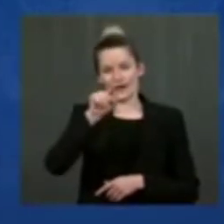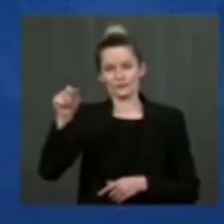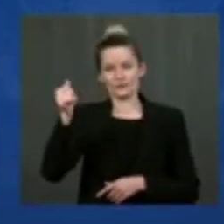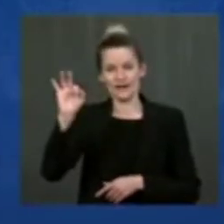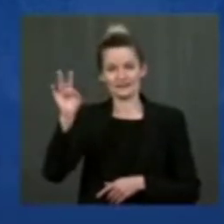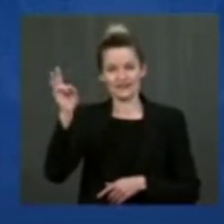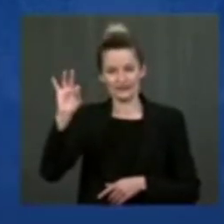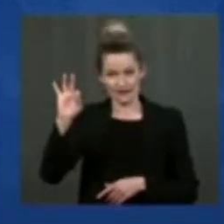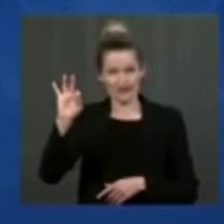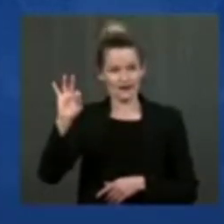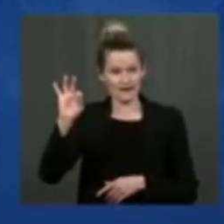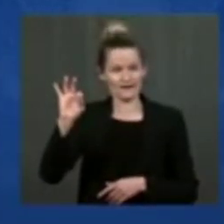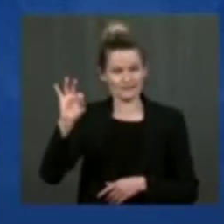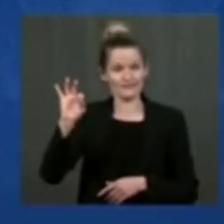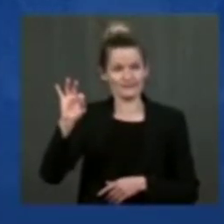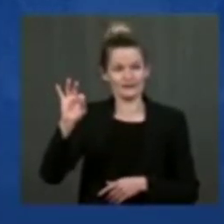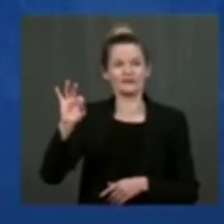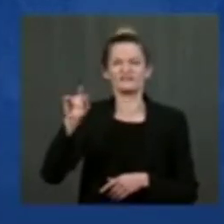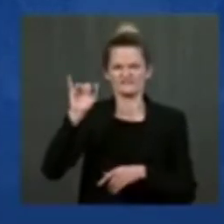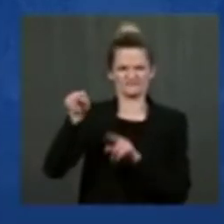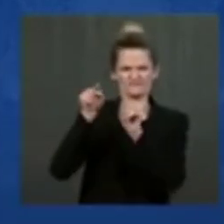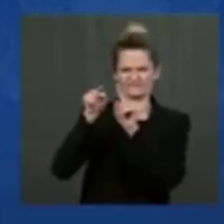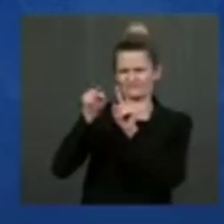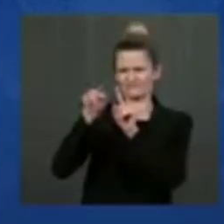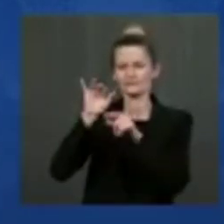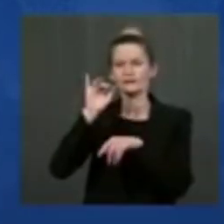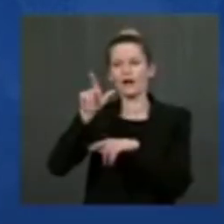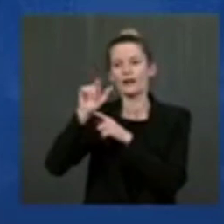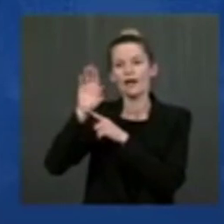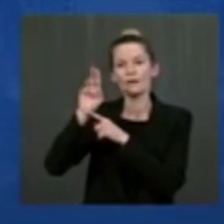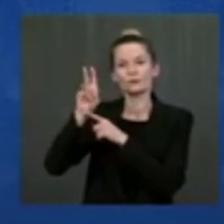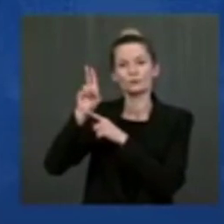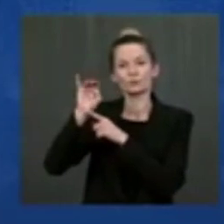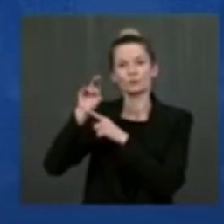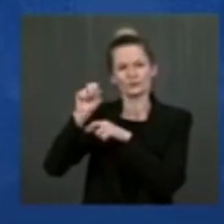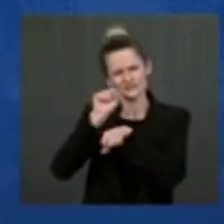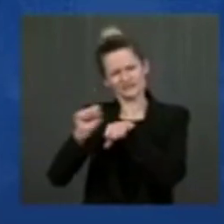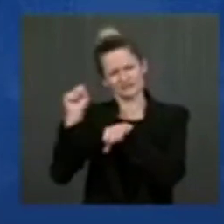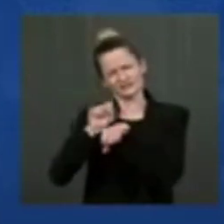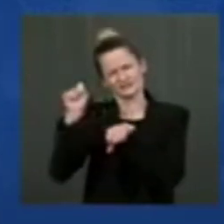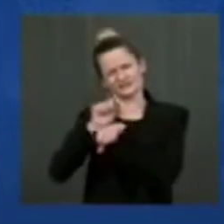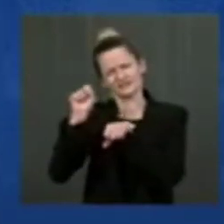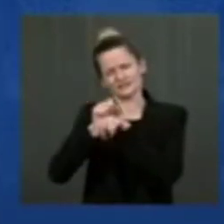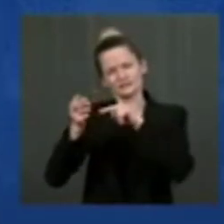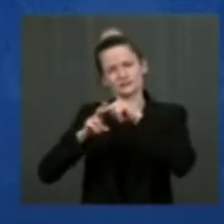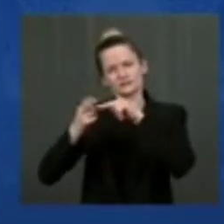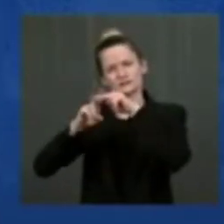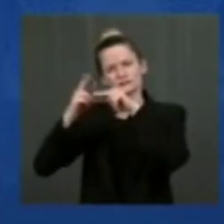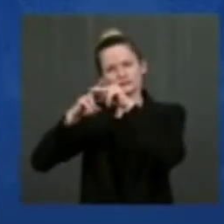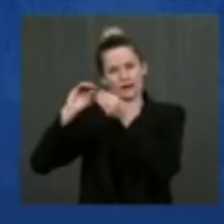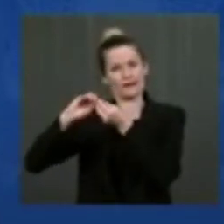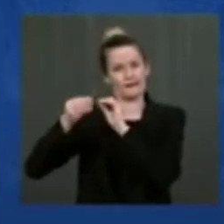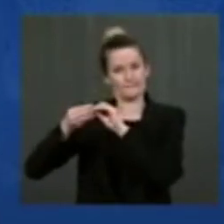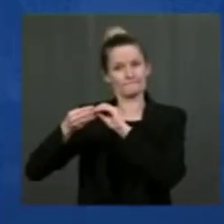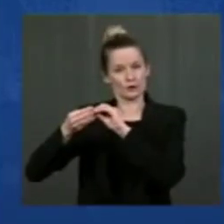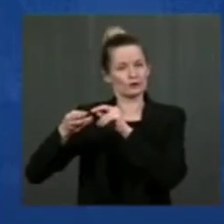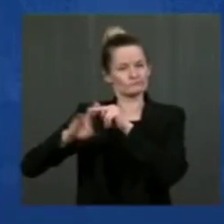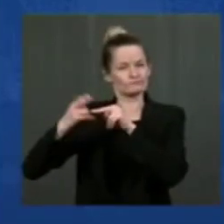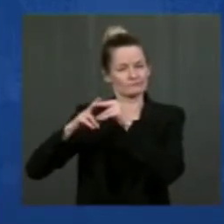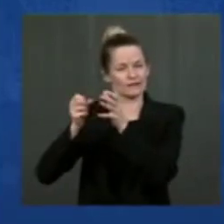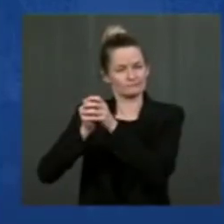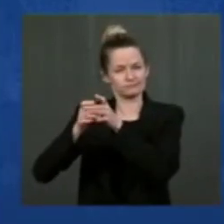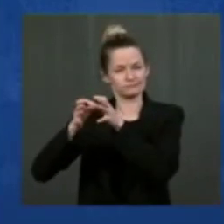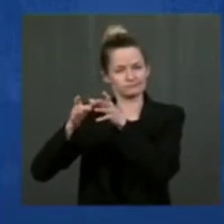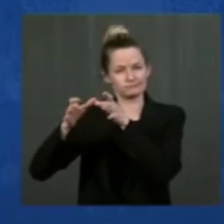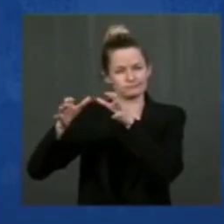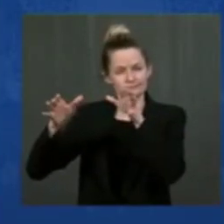100%. And then along came 1979 and everything began to change. Productivity in the country has grown almost